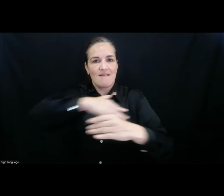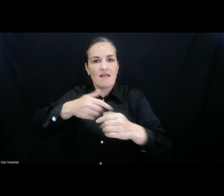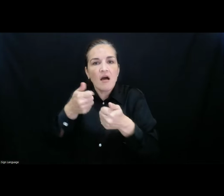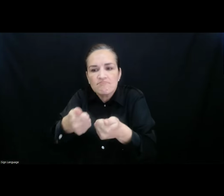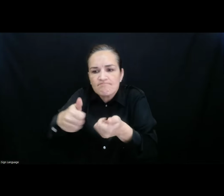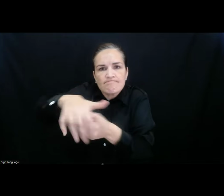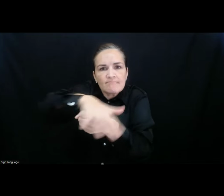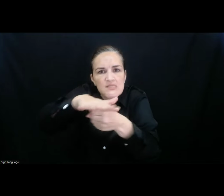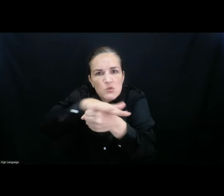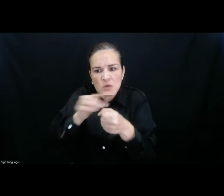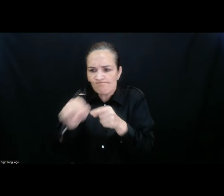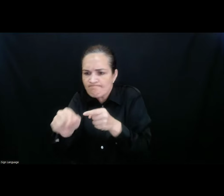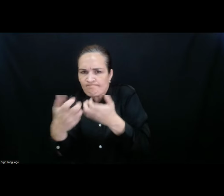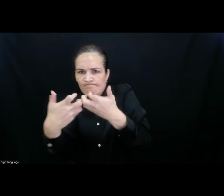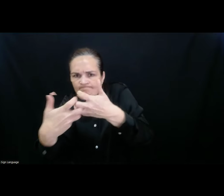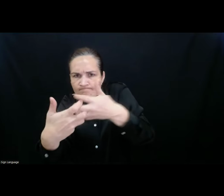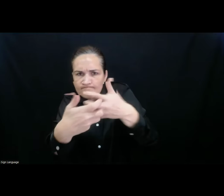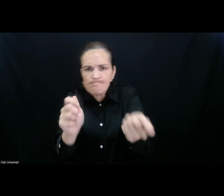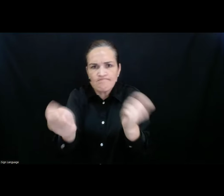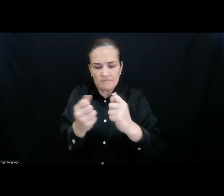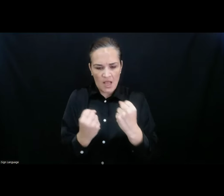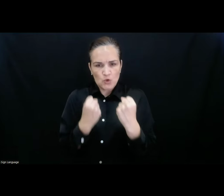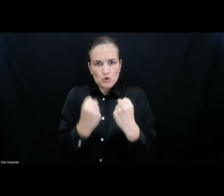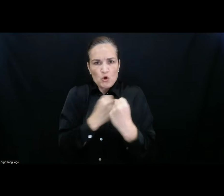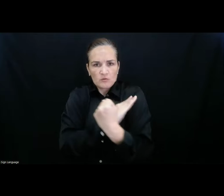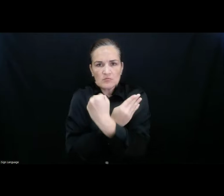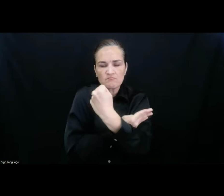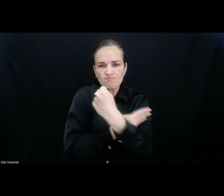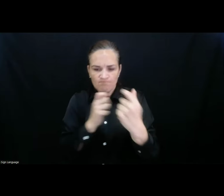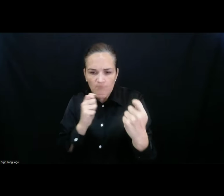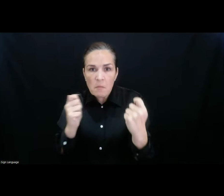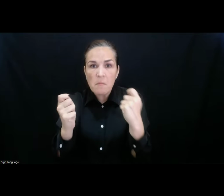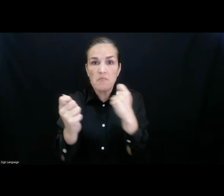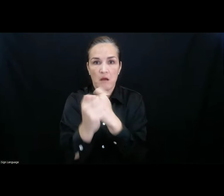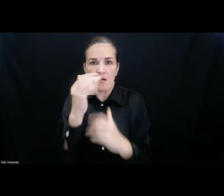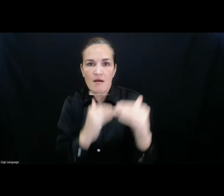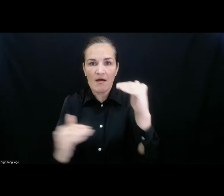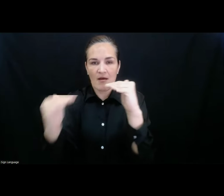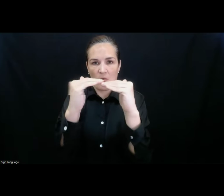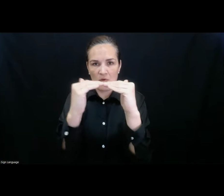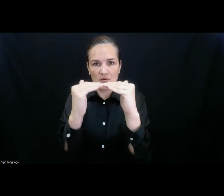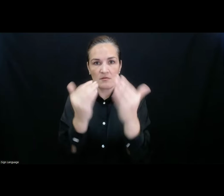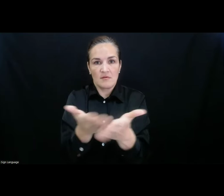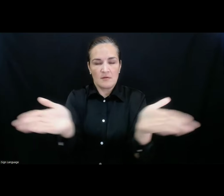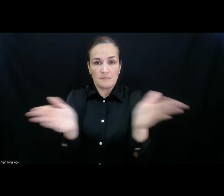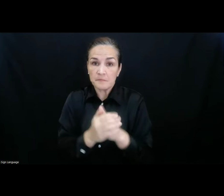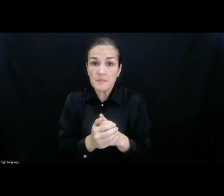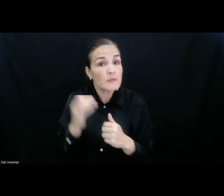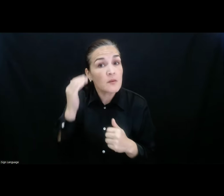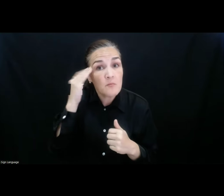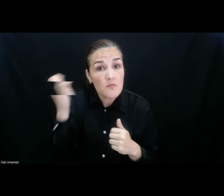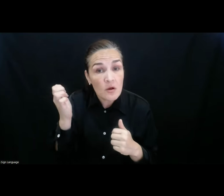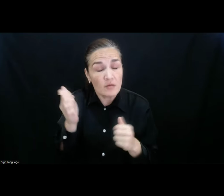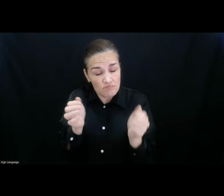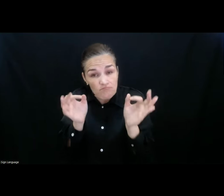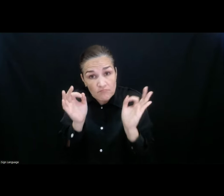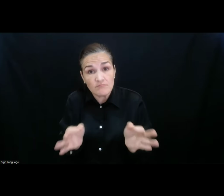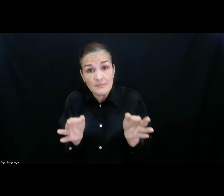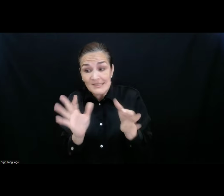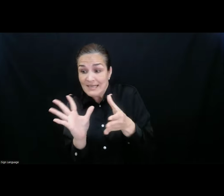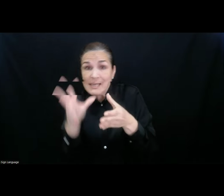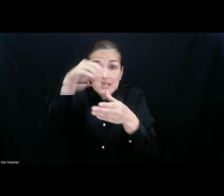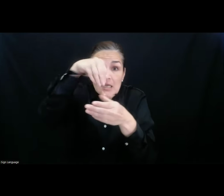system actually becomes stronger and more equitable as a whole. Because really, inclusion is not